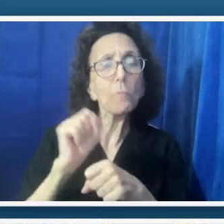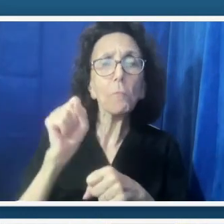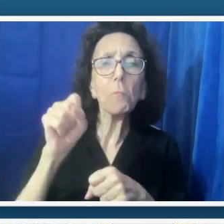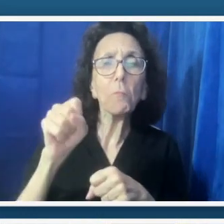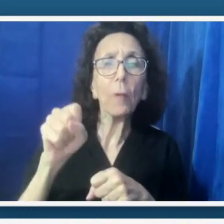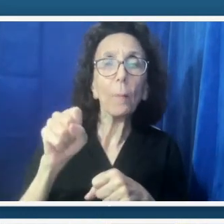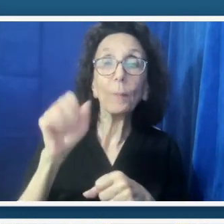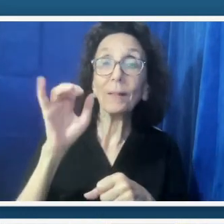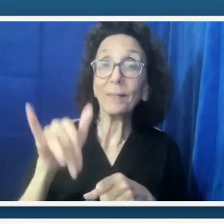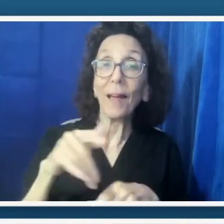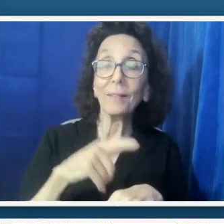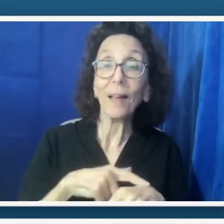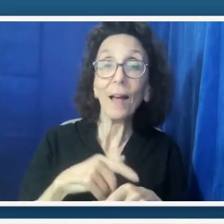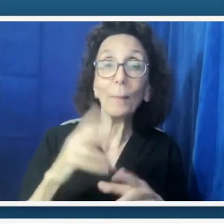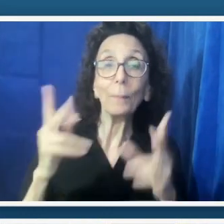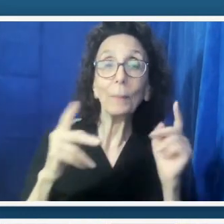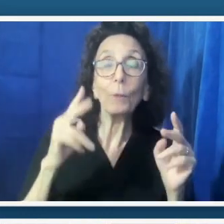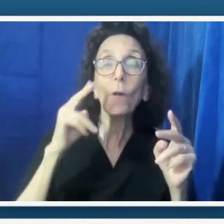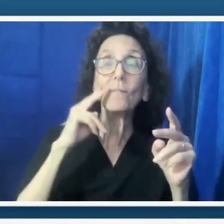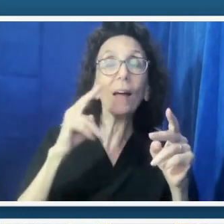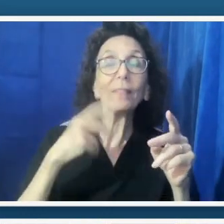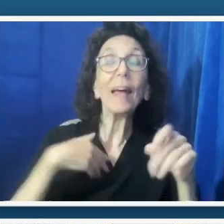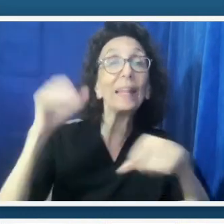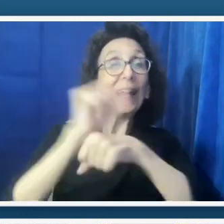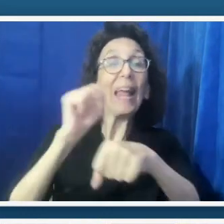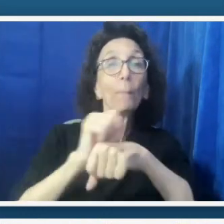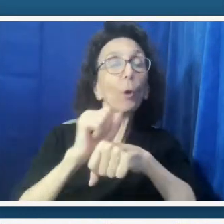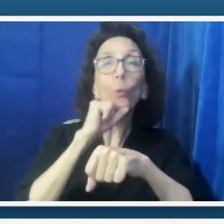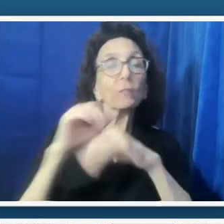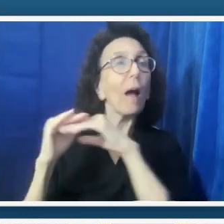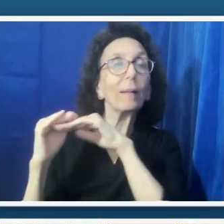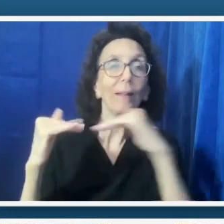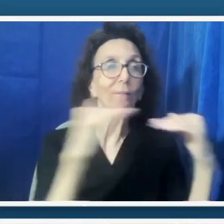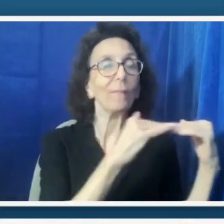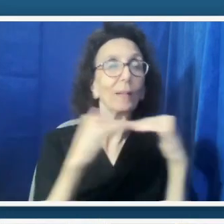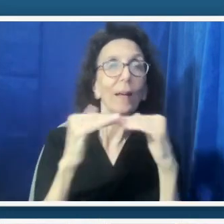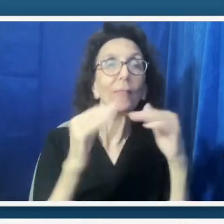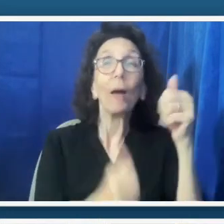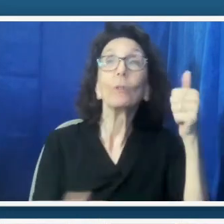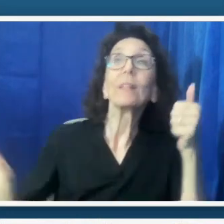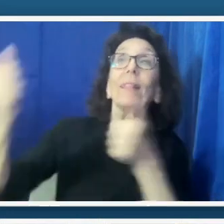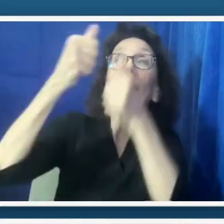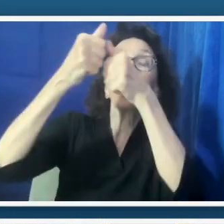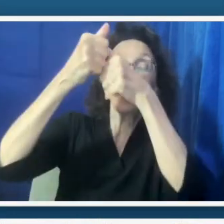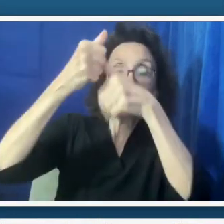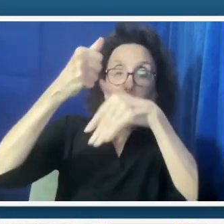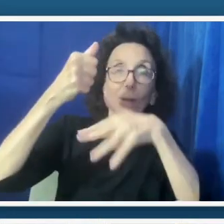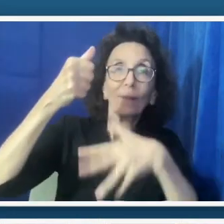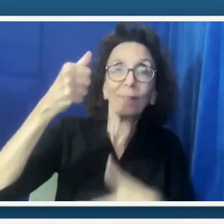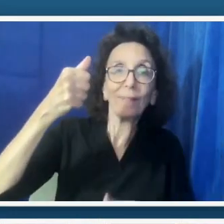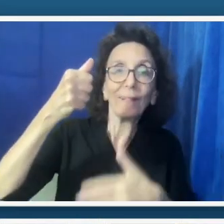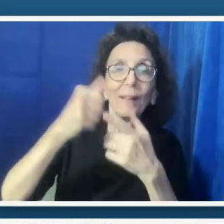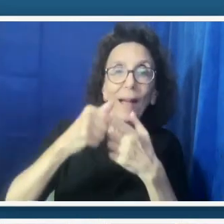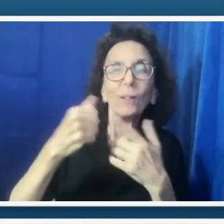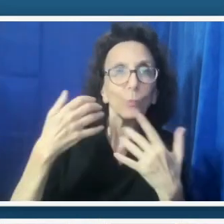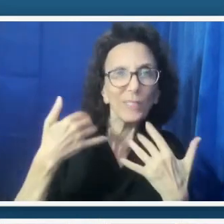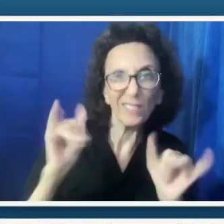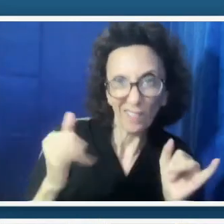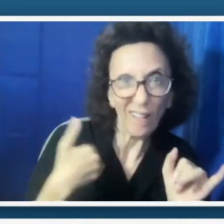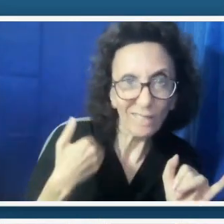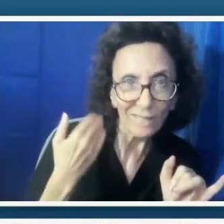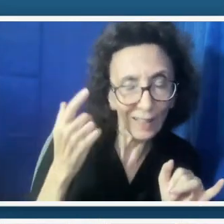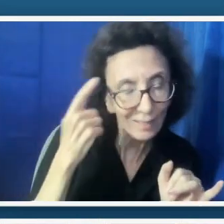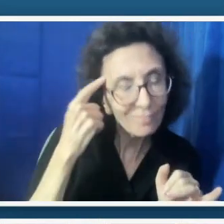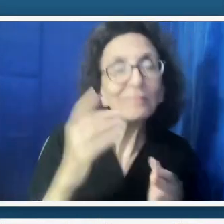there was a public perception of a hierarchy of labor. I think you could probably argue that this hierarchy of labor still exists.